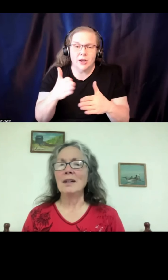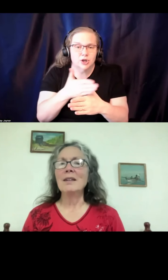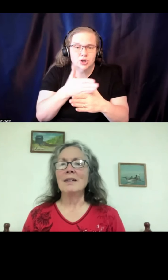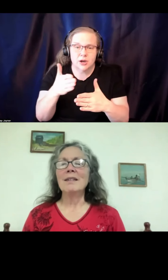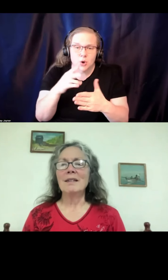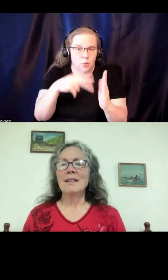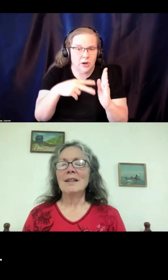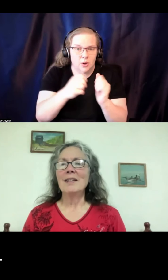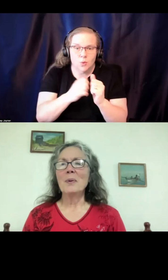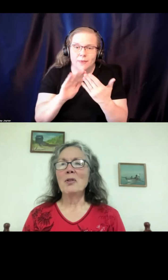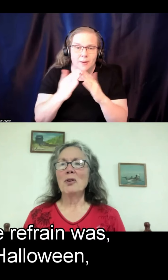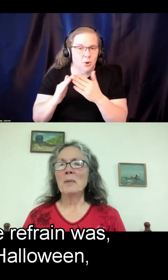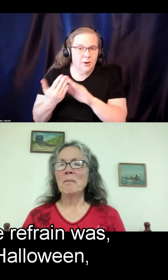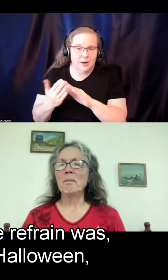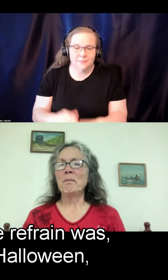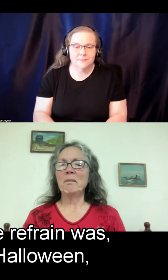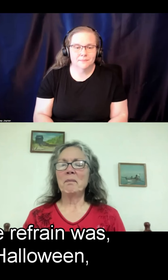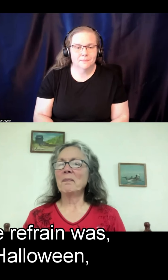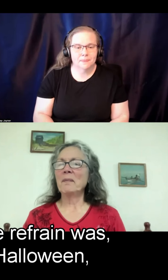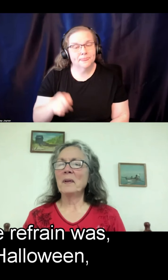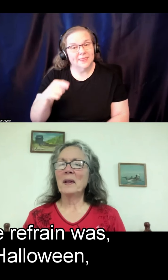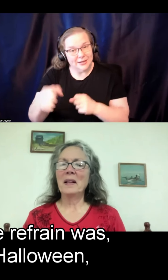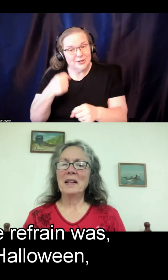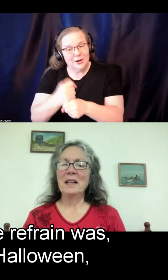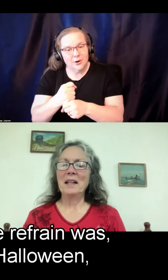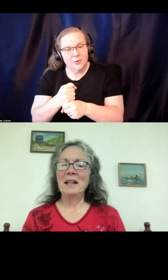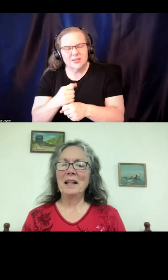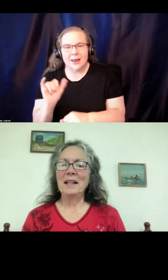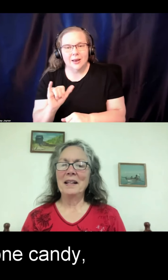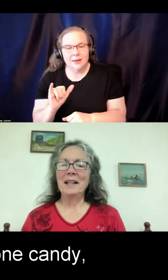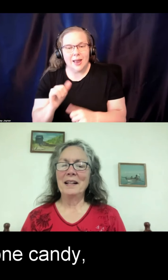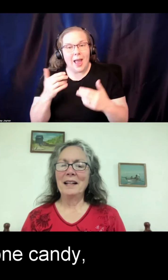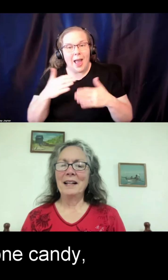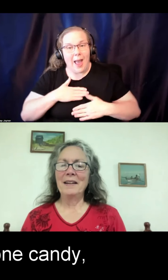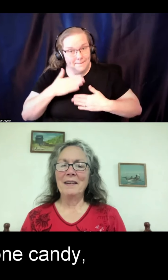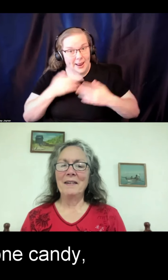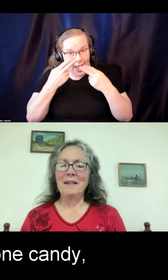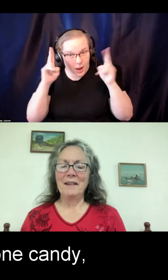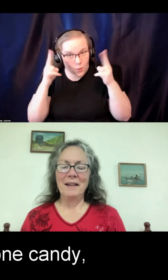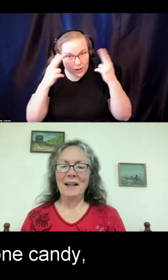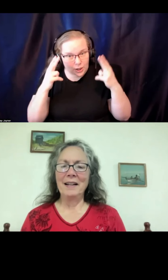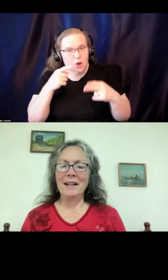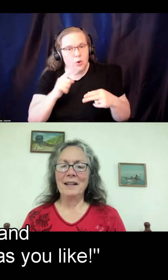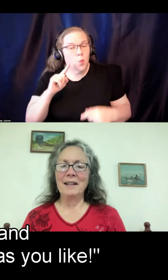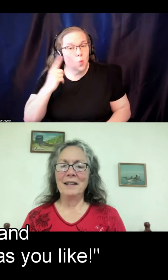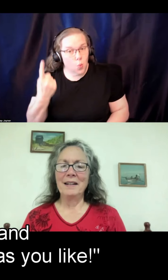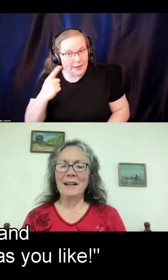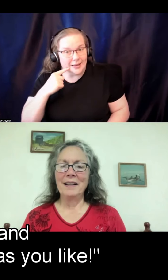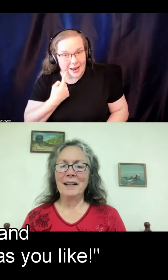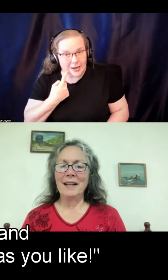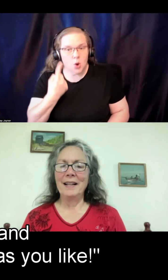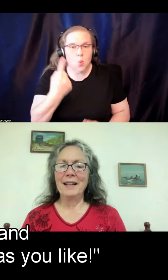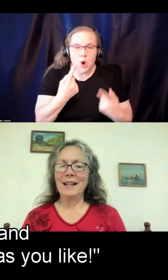community. Yeah. yeah. This year the refrain was, okay, happy Halloween. You can take one candy, one